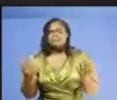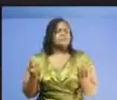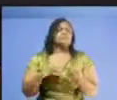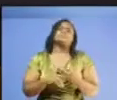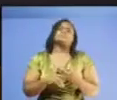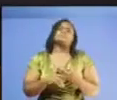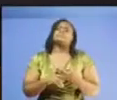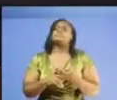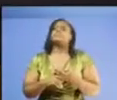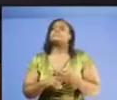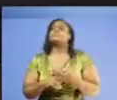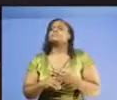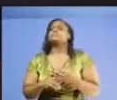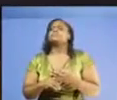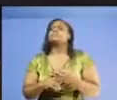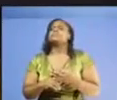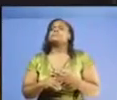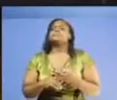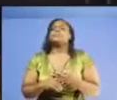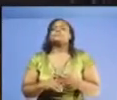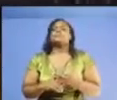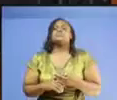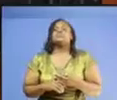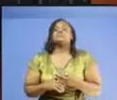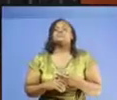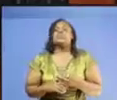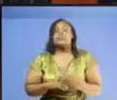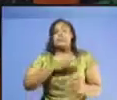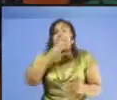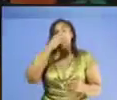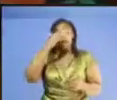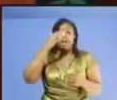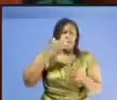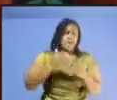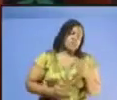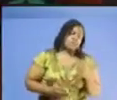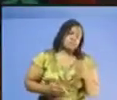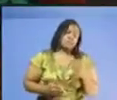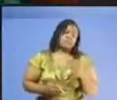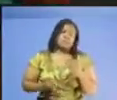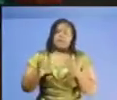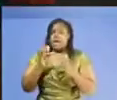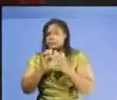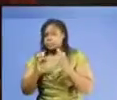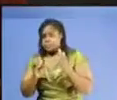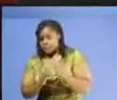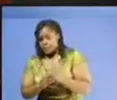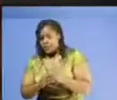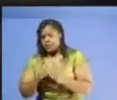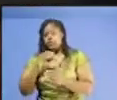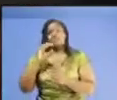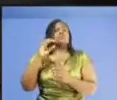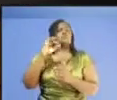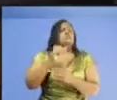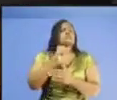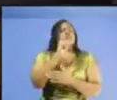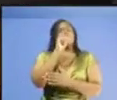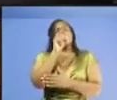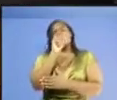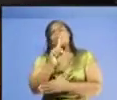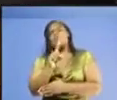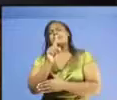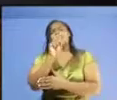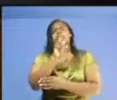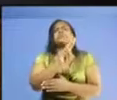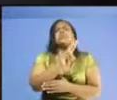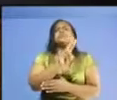brother, at the end of the chapter, Job 1, 27, 28, he said,